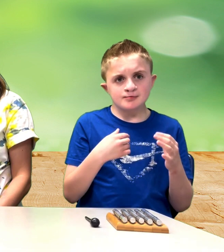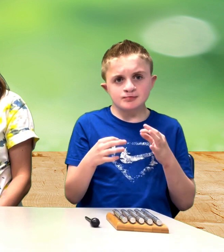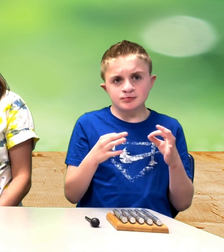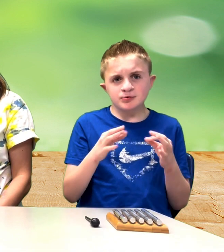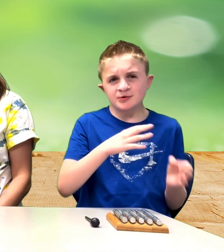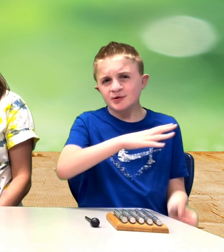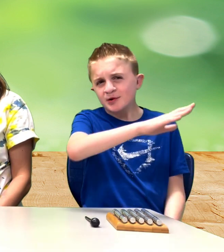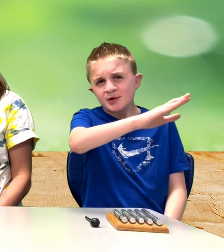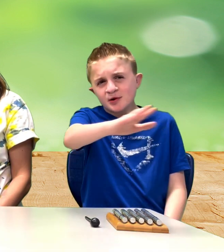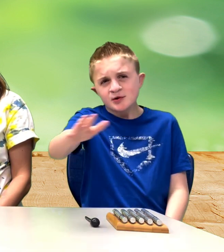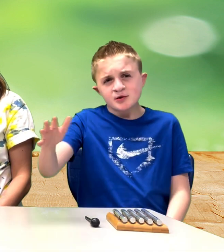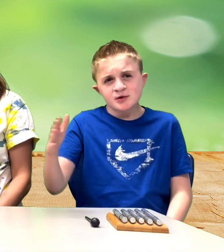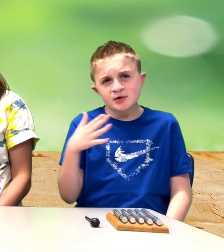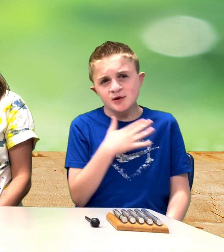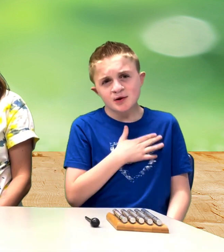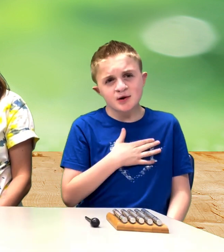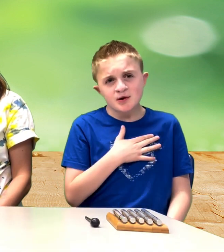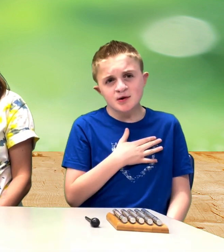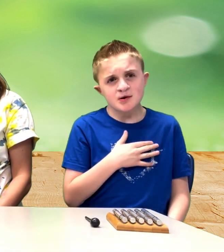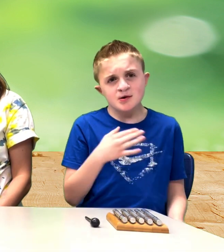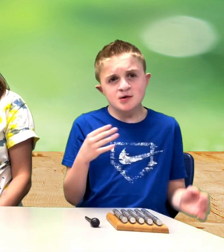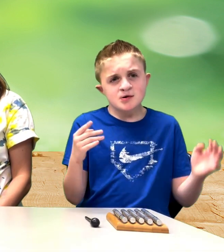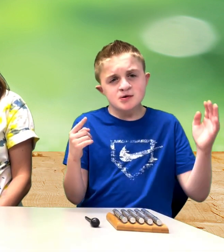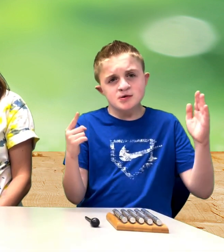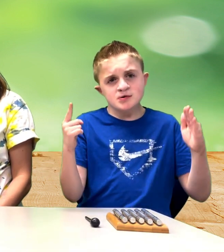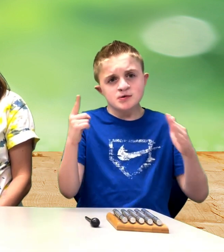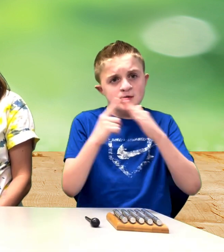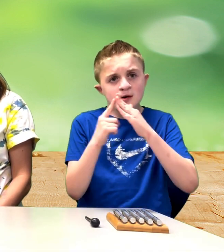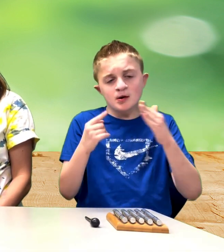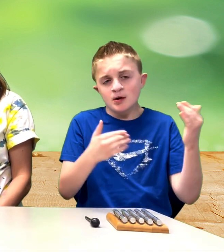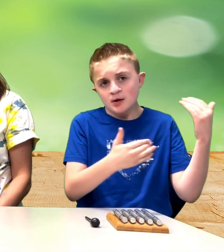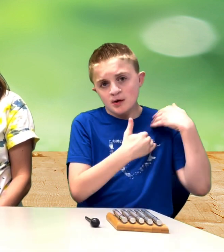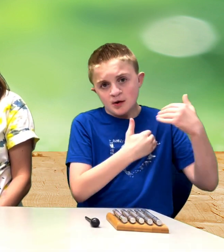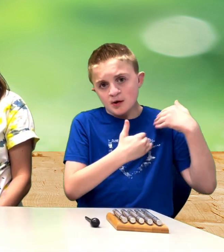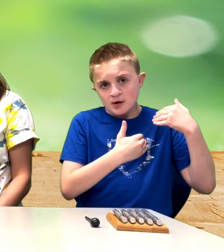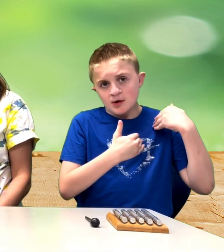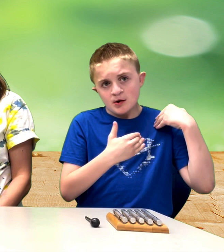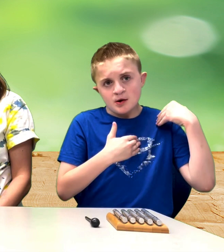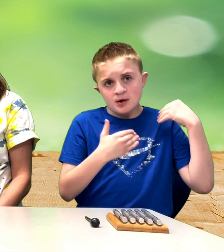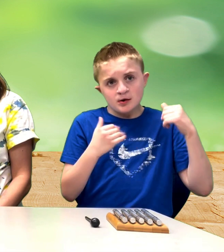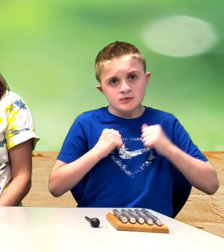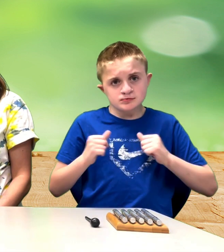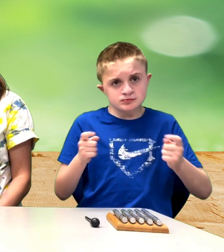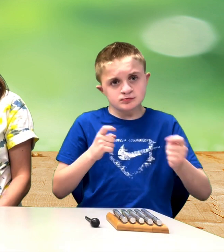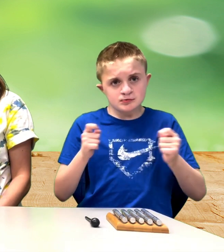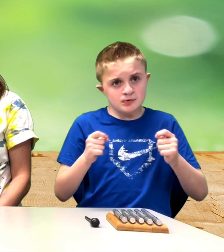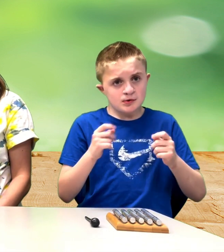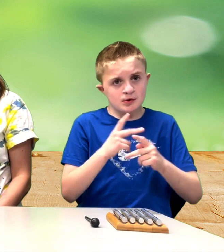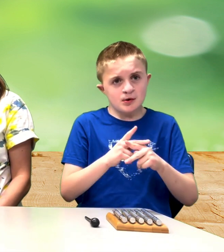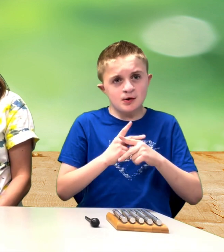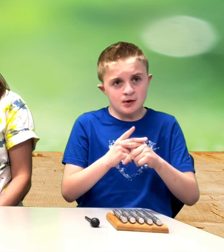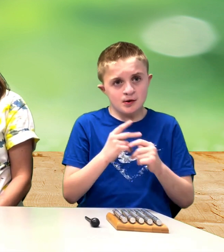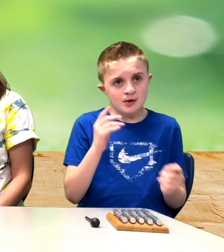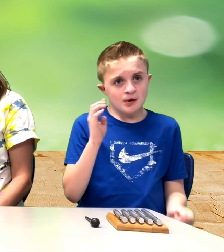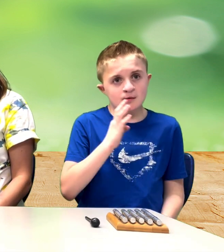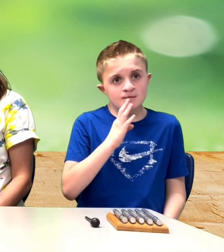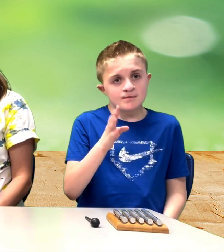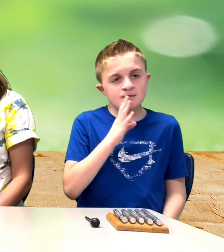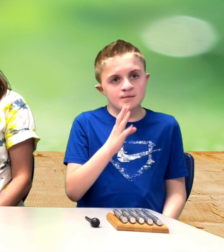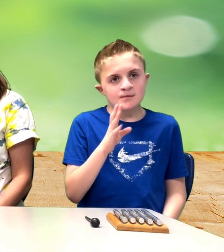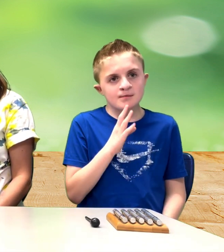being accountable for what they do to other people's hearts. Words